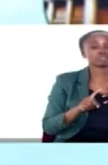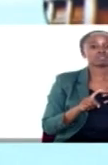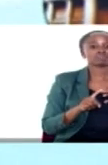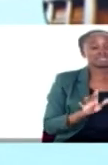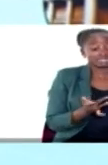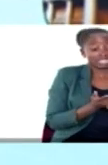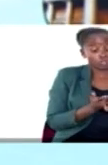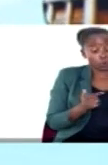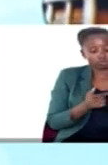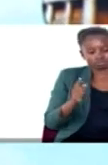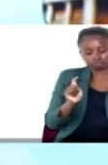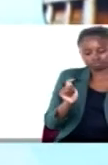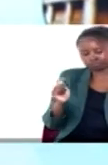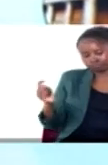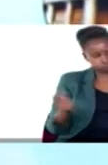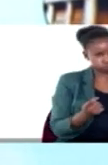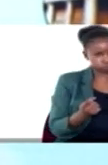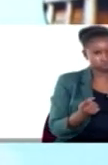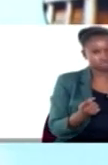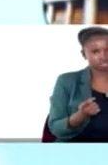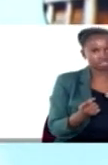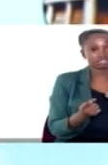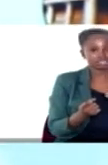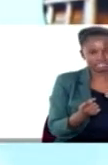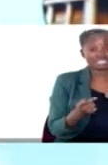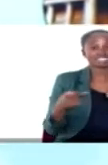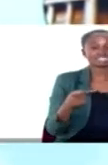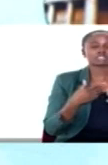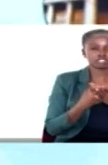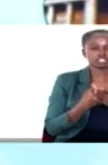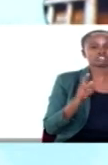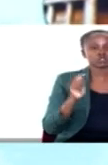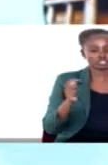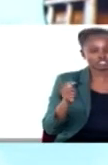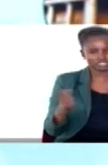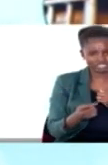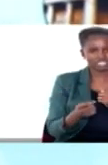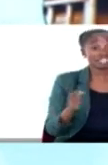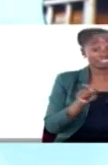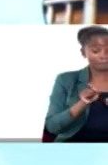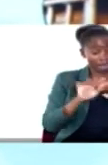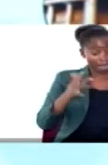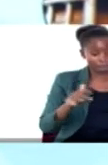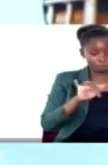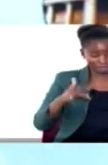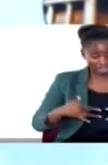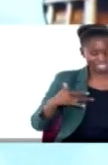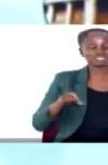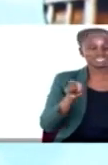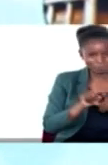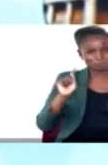technological change and digital transformation is changing entirely the way human beings will live and